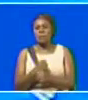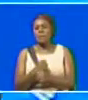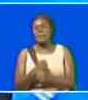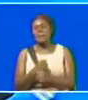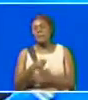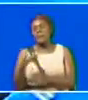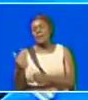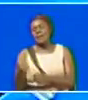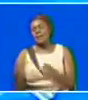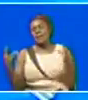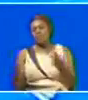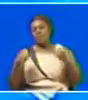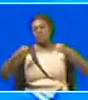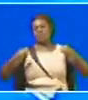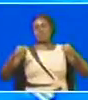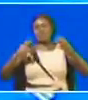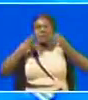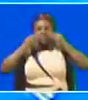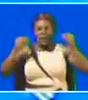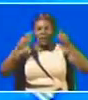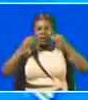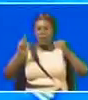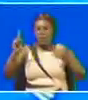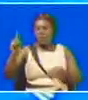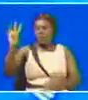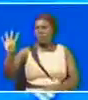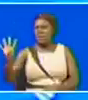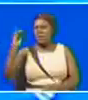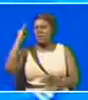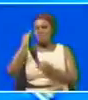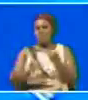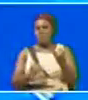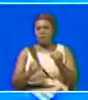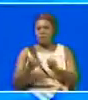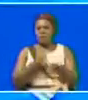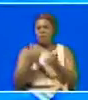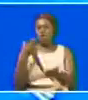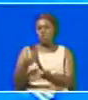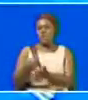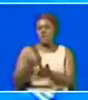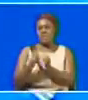Na kwingineko, klabu ya Sofapaka walitinga robo finali ya ngao ya Sports